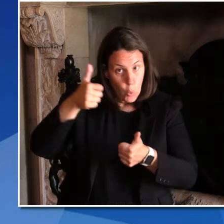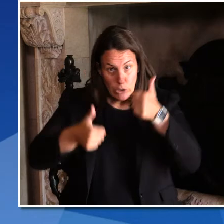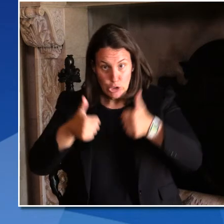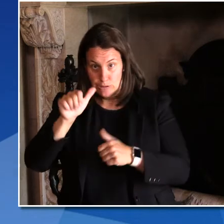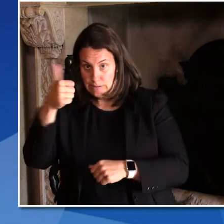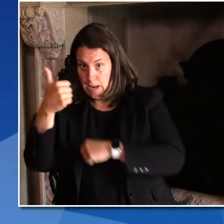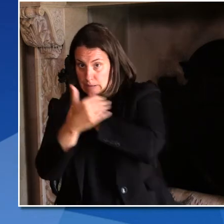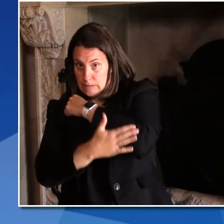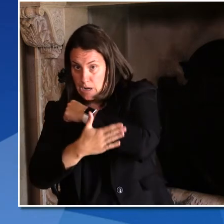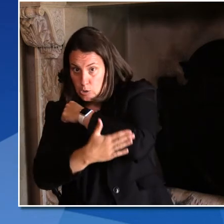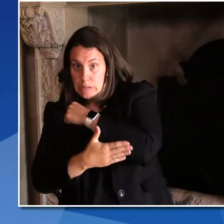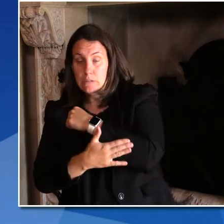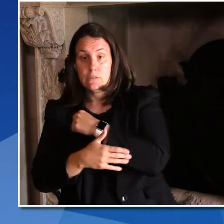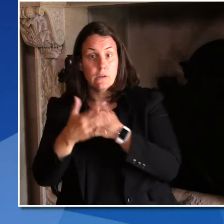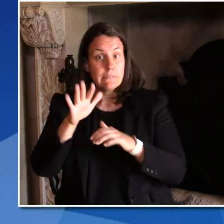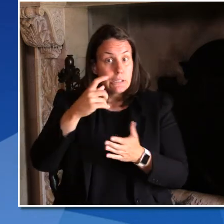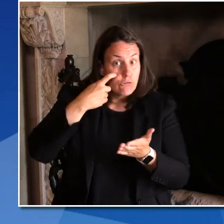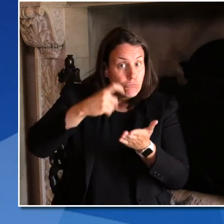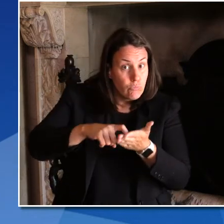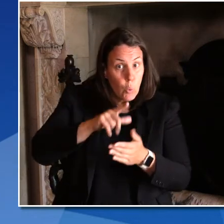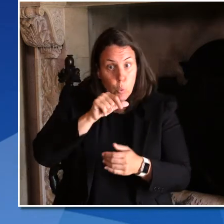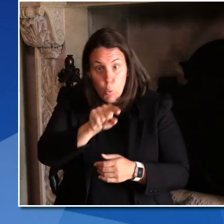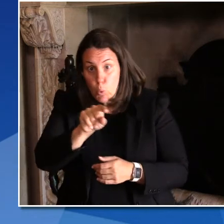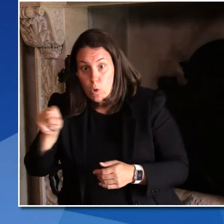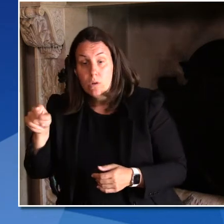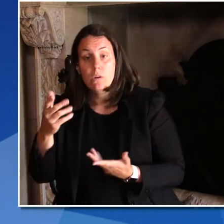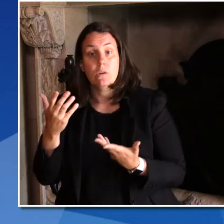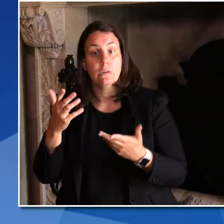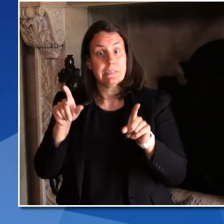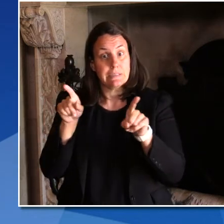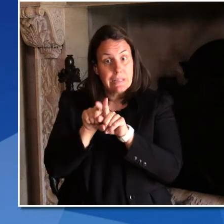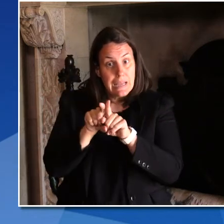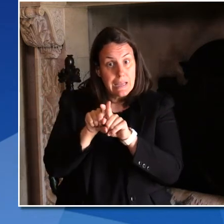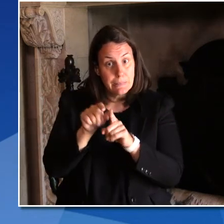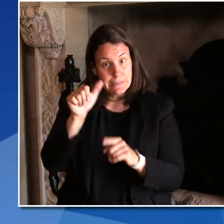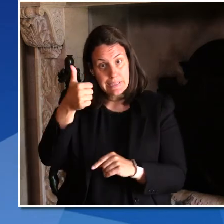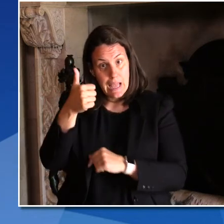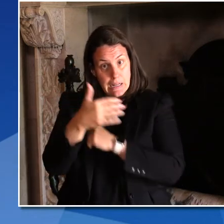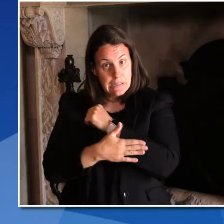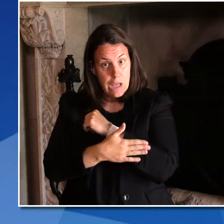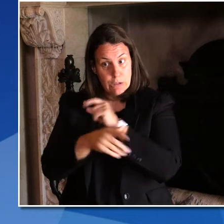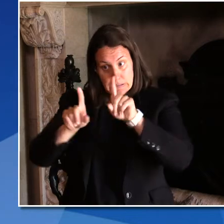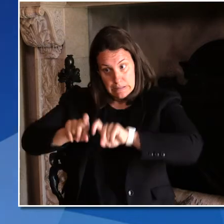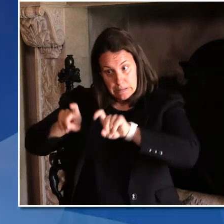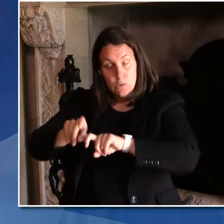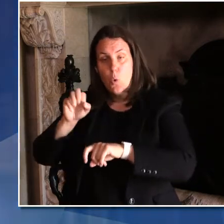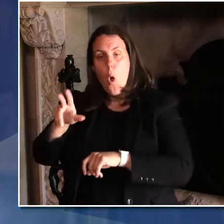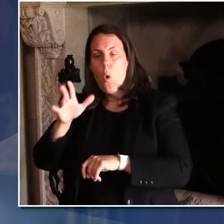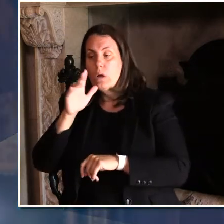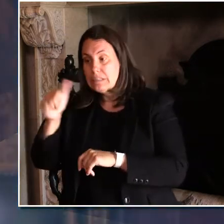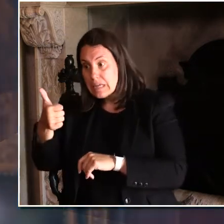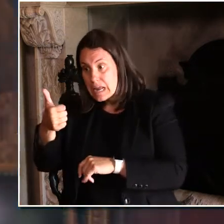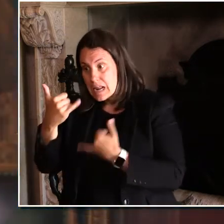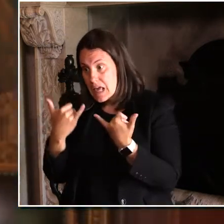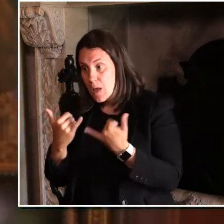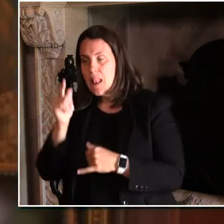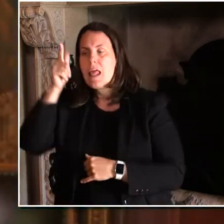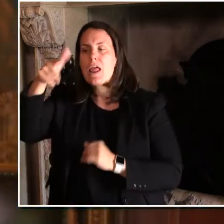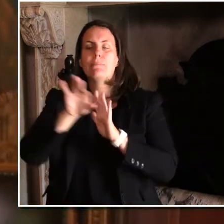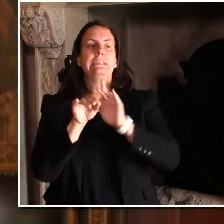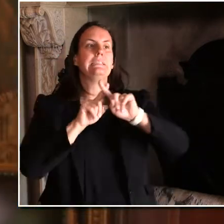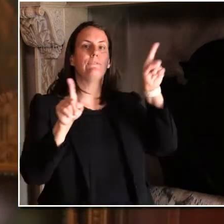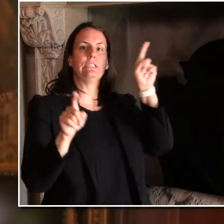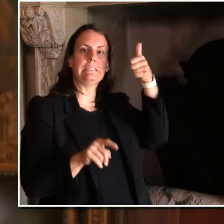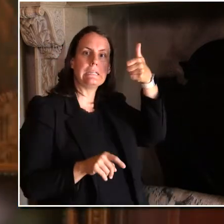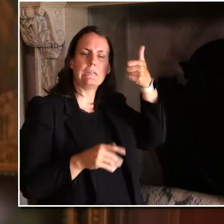a rotating group of 10 counties or always the same ones. Thanks. Yeah, thank you. The